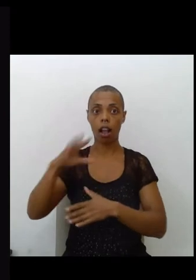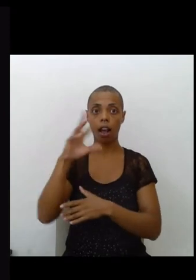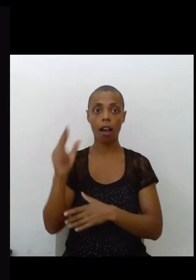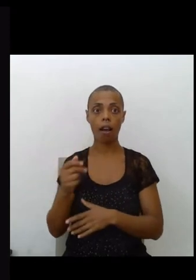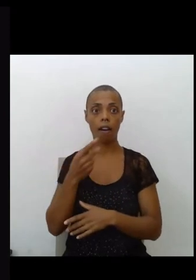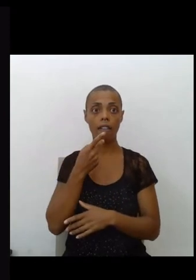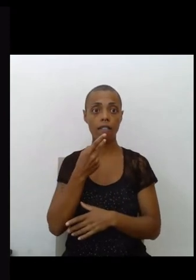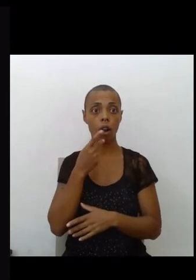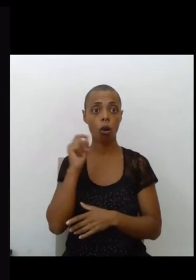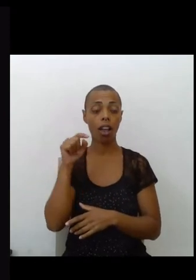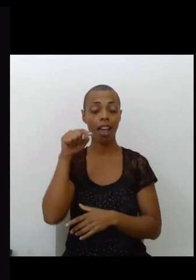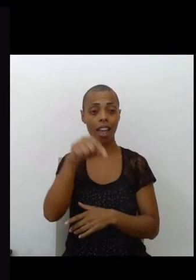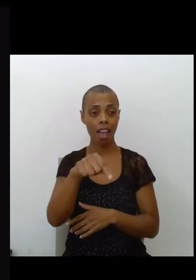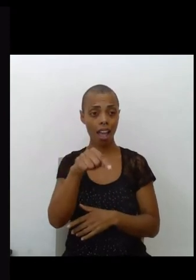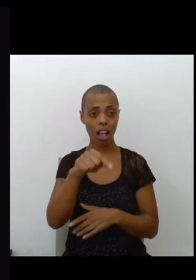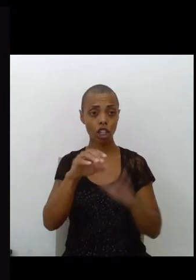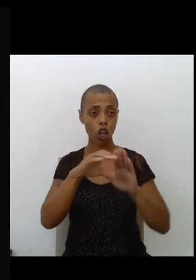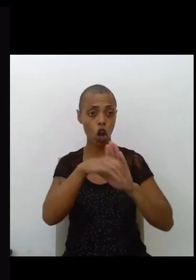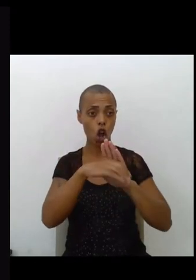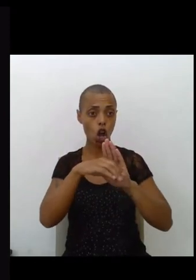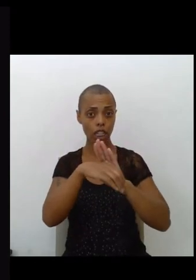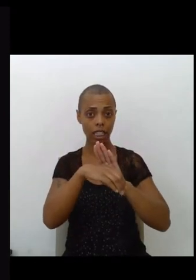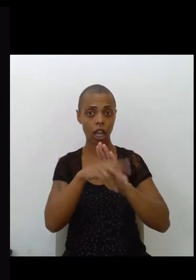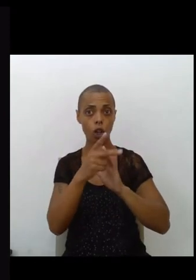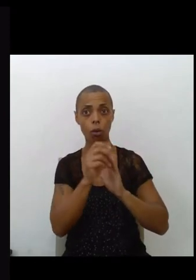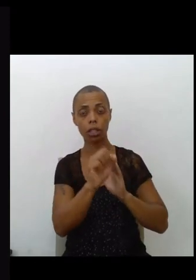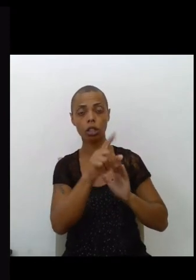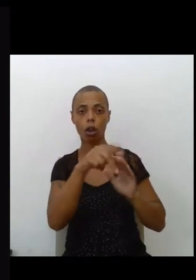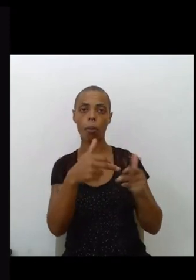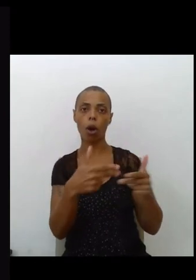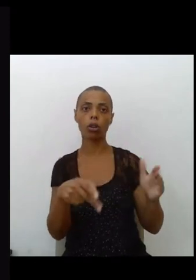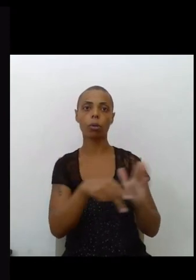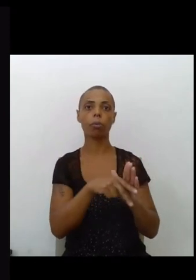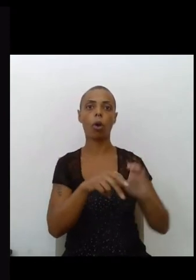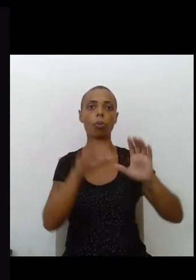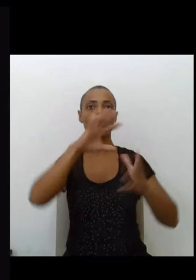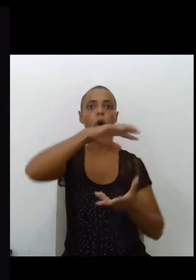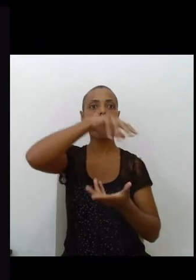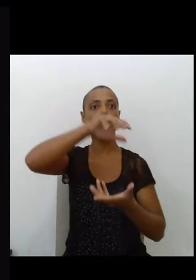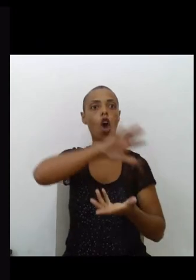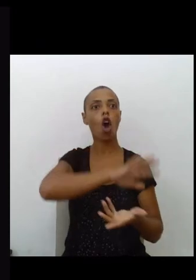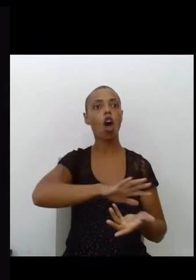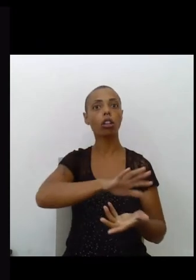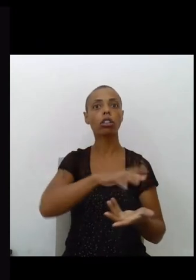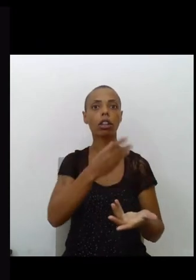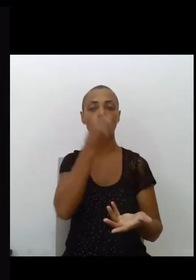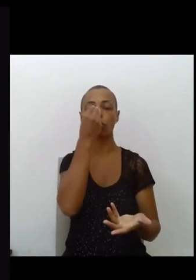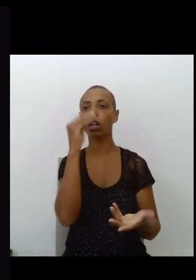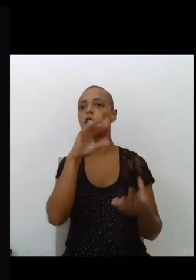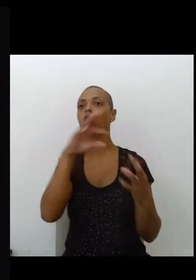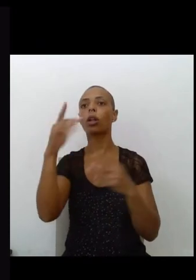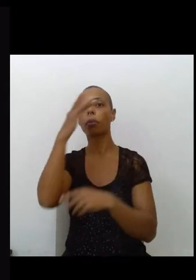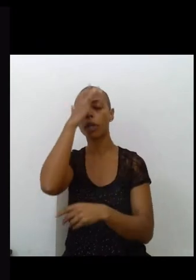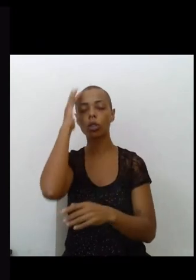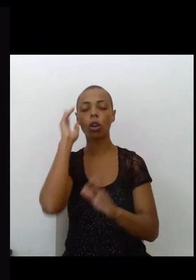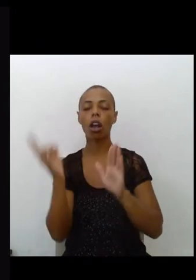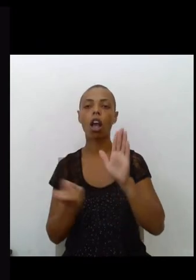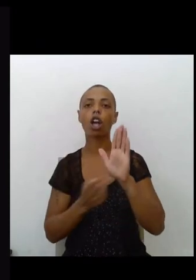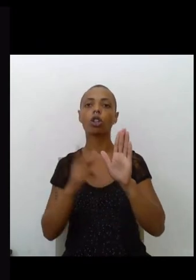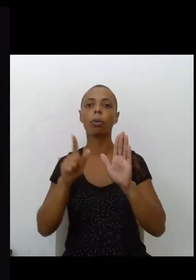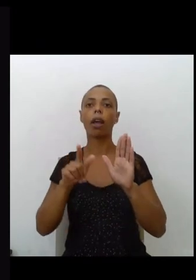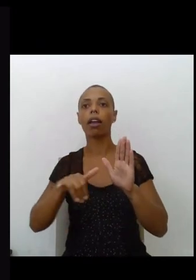and thus denying those identifying as gay lesbian and even transgender an opportunity